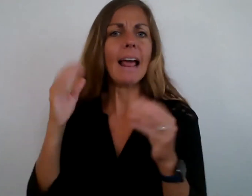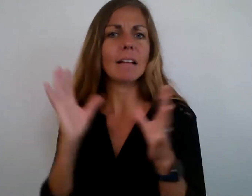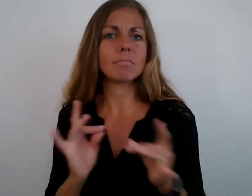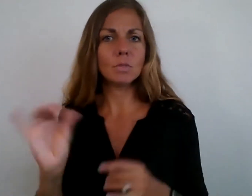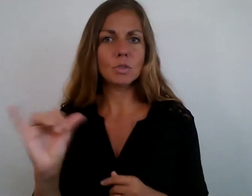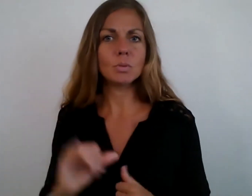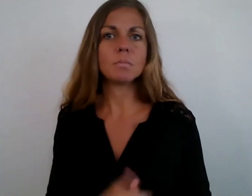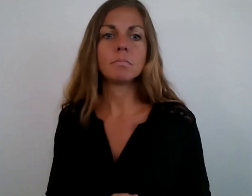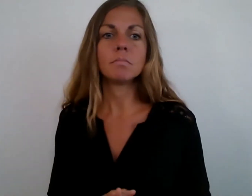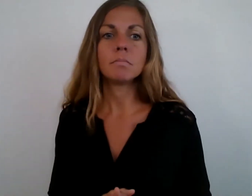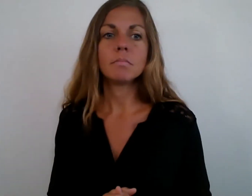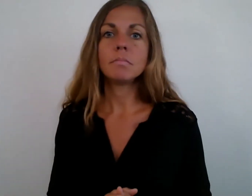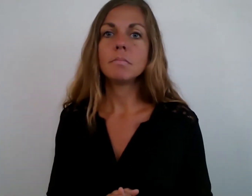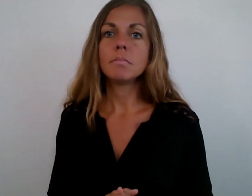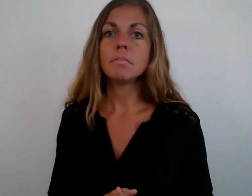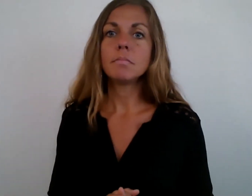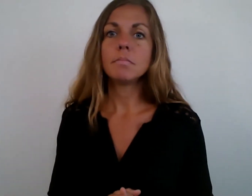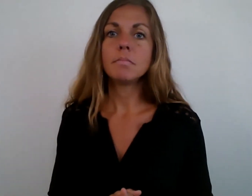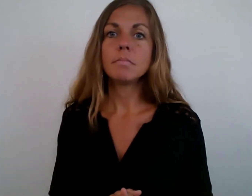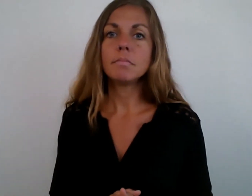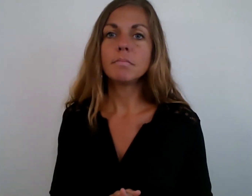that as well.